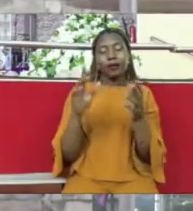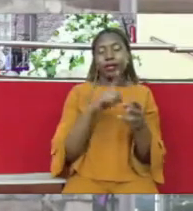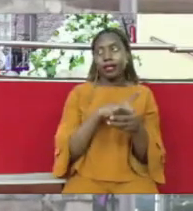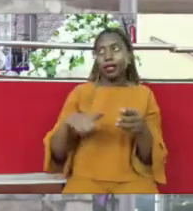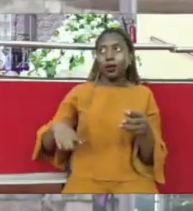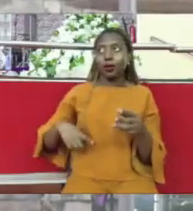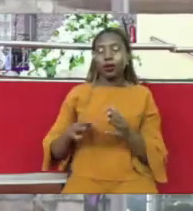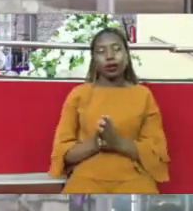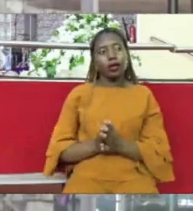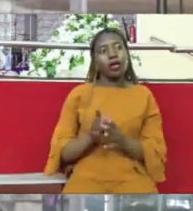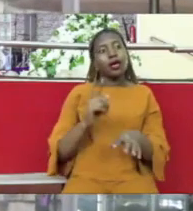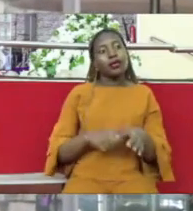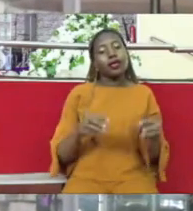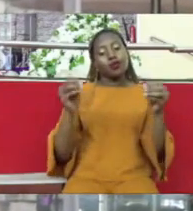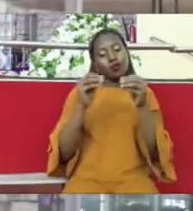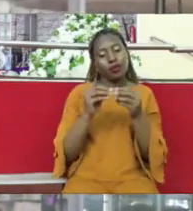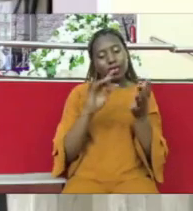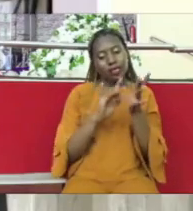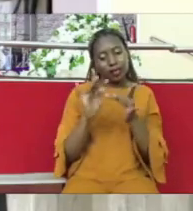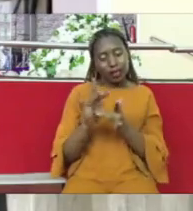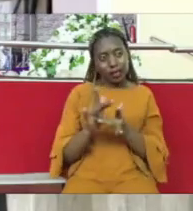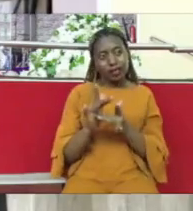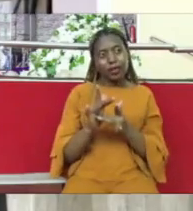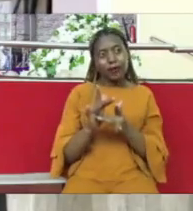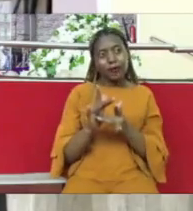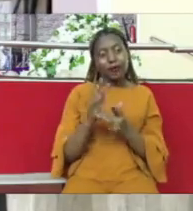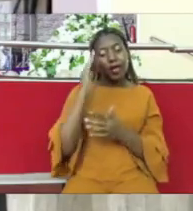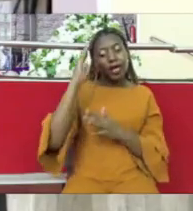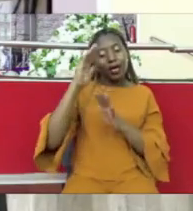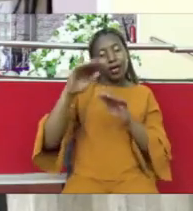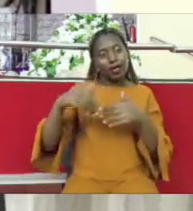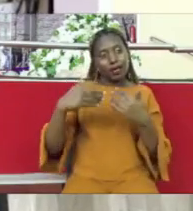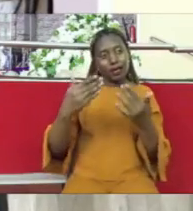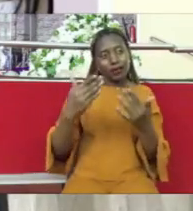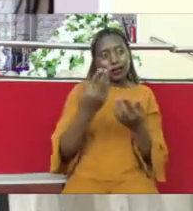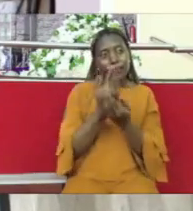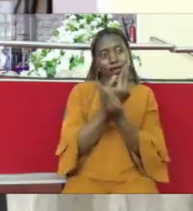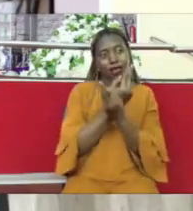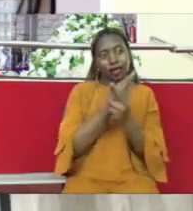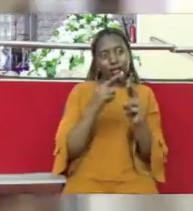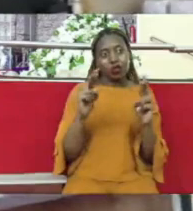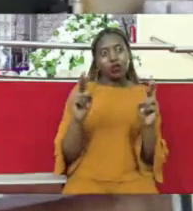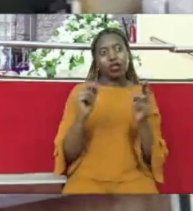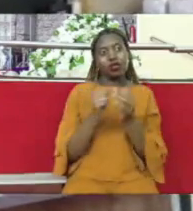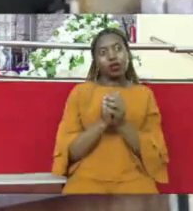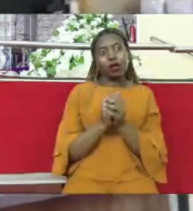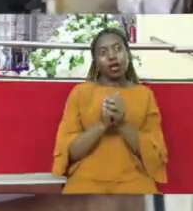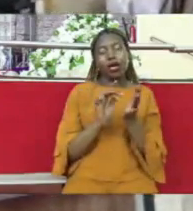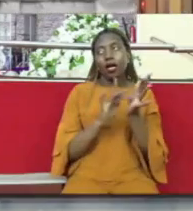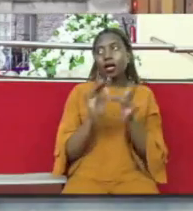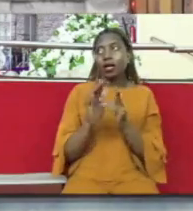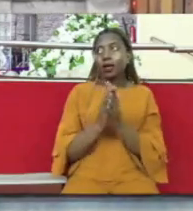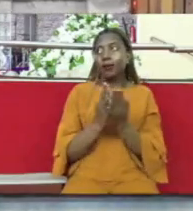When you meet with Jesus, ukikutana na Yesu, he brings restoration. Ataleta urejesho. The Bible says in the book of Joel chapter 2